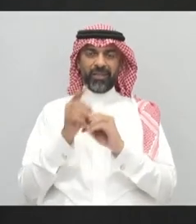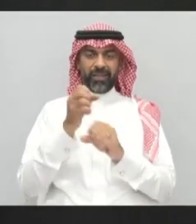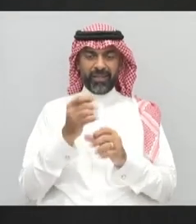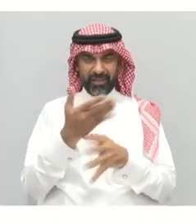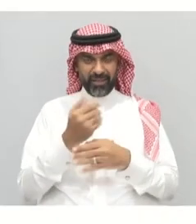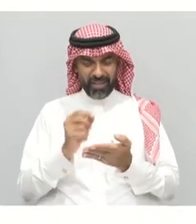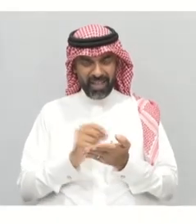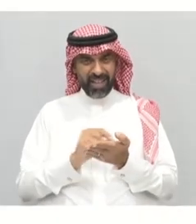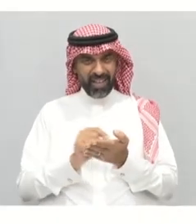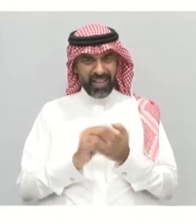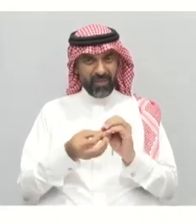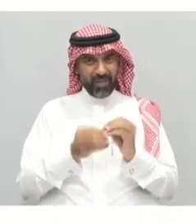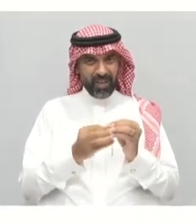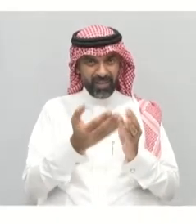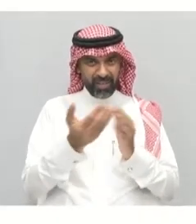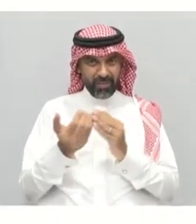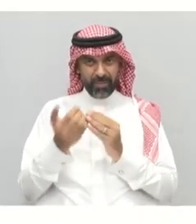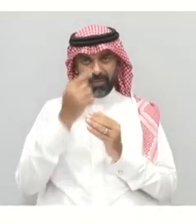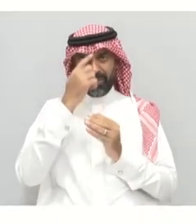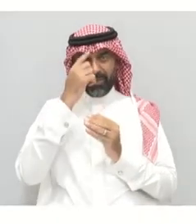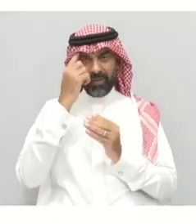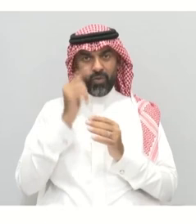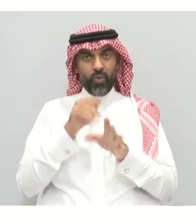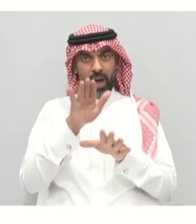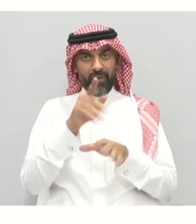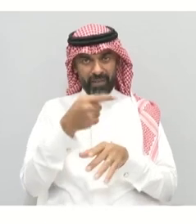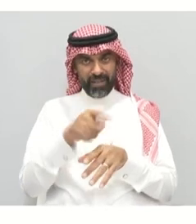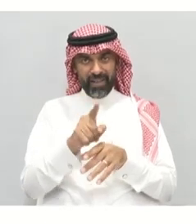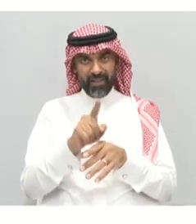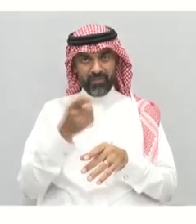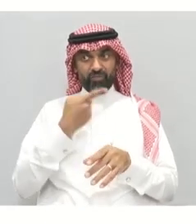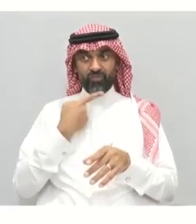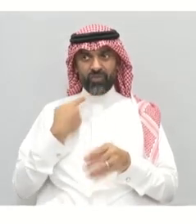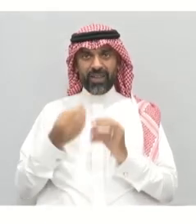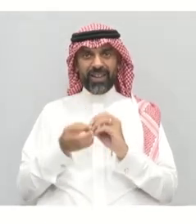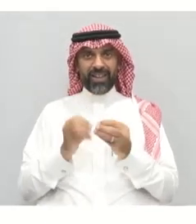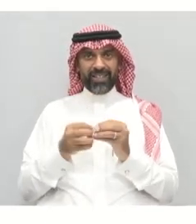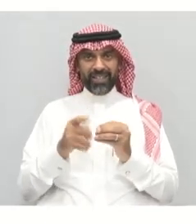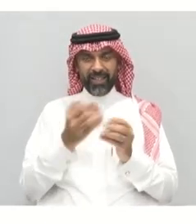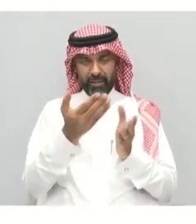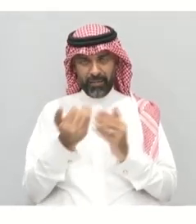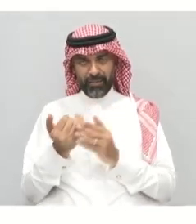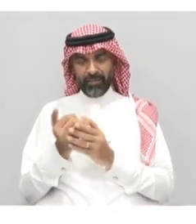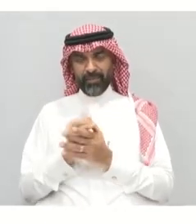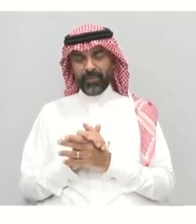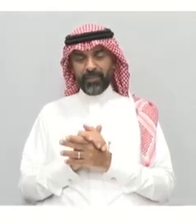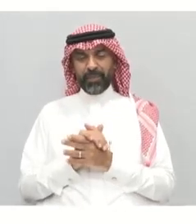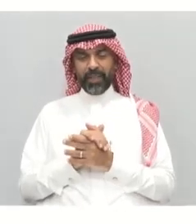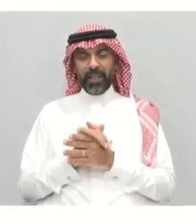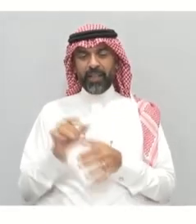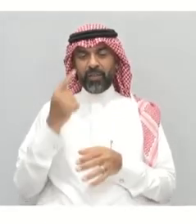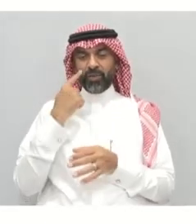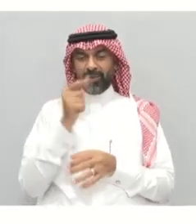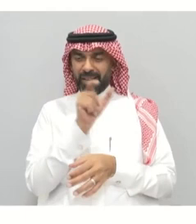colors here. I know that you love to color, right? So use colors here. Here we